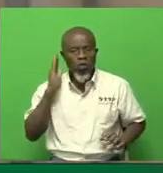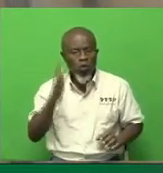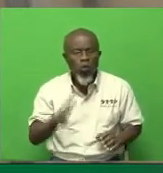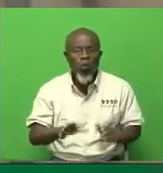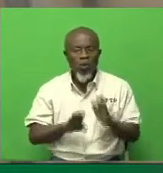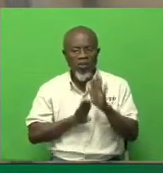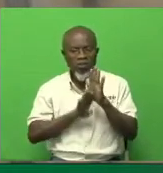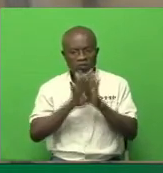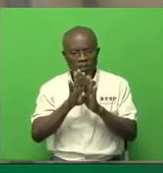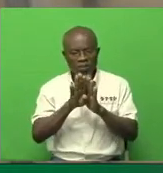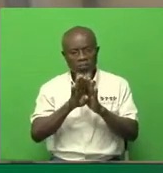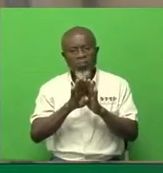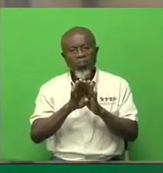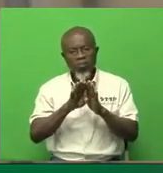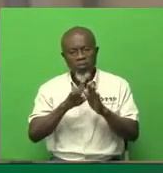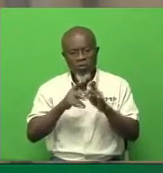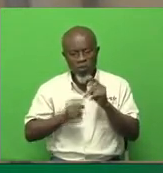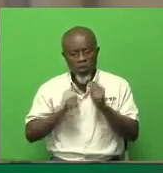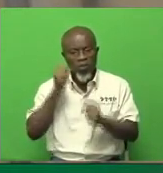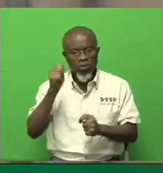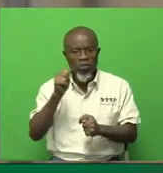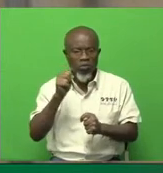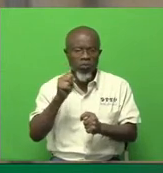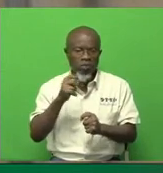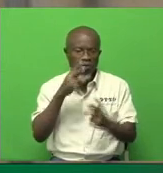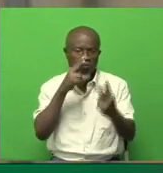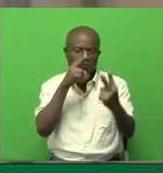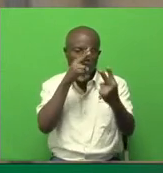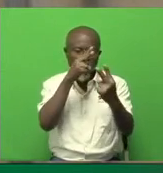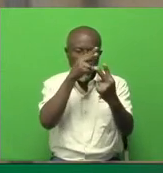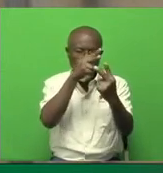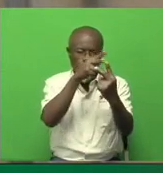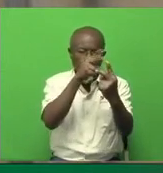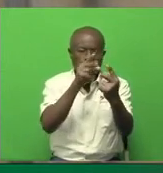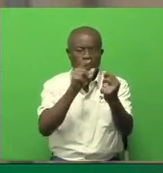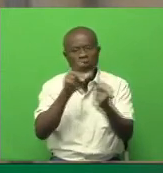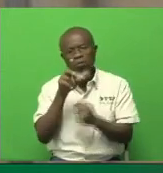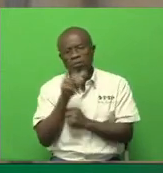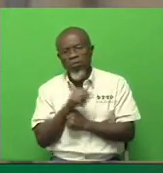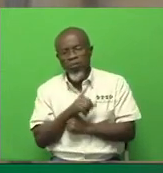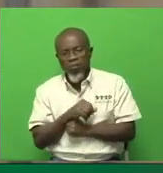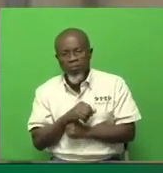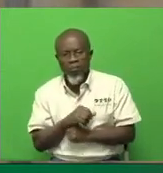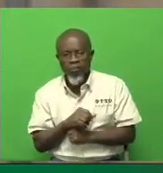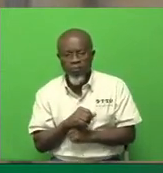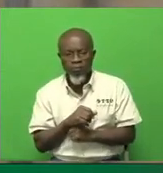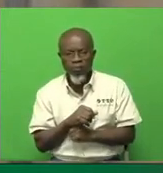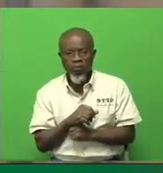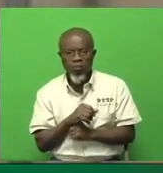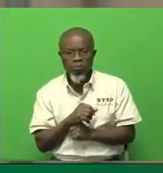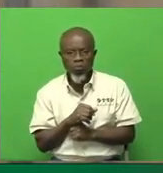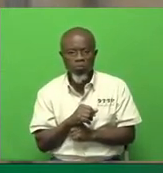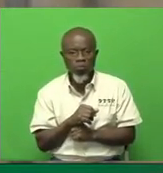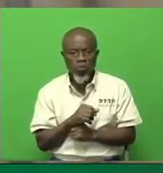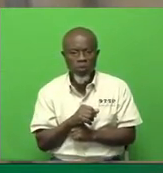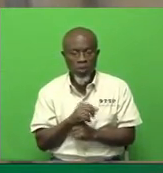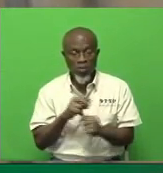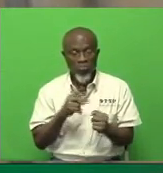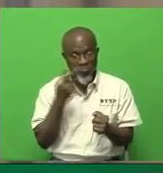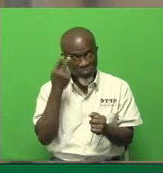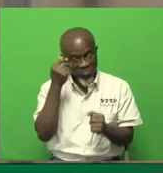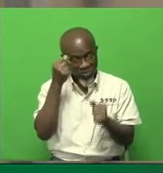of vision 2030. that Vision 2030 policy document begins with a profound statement